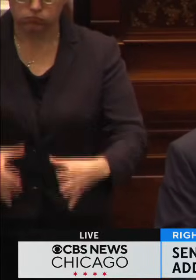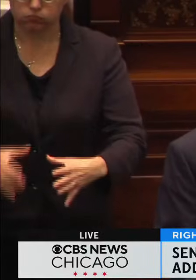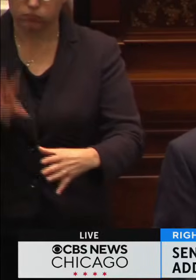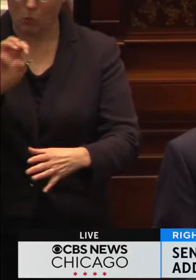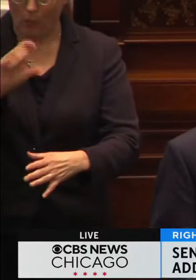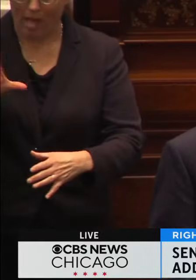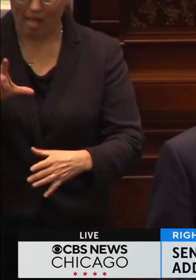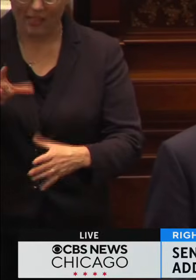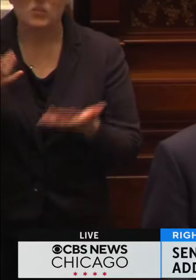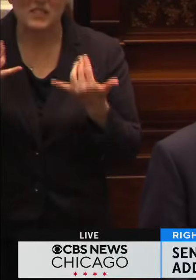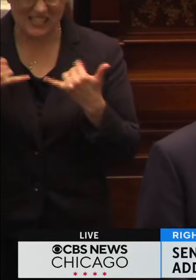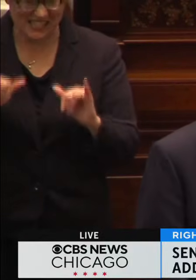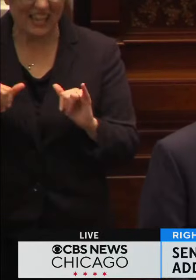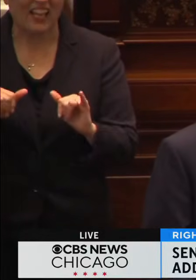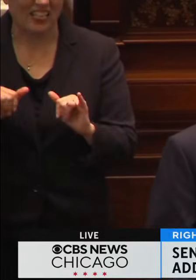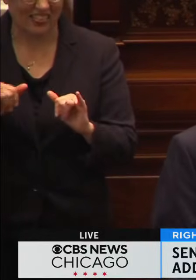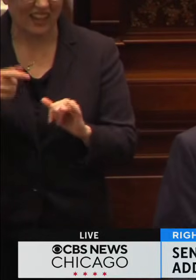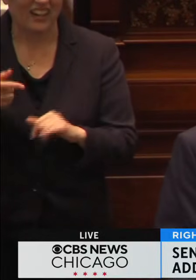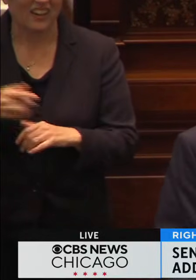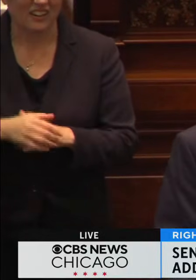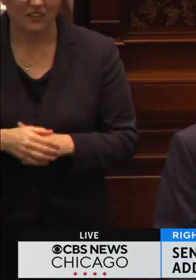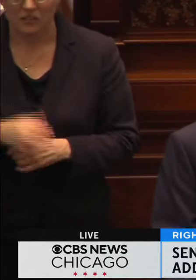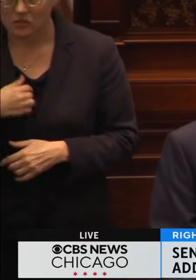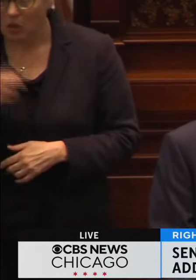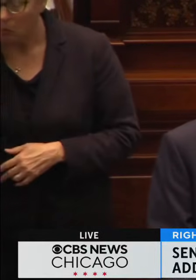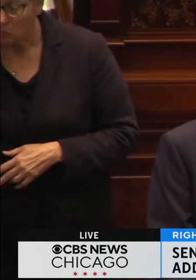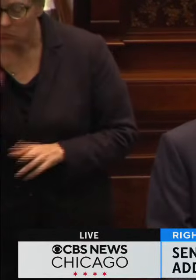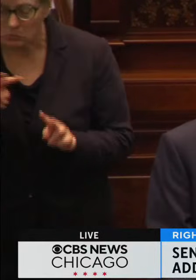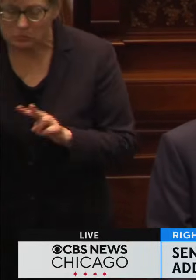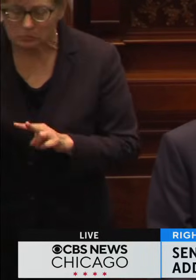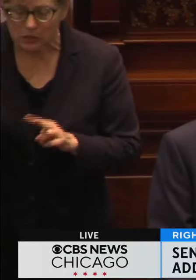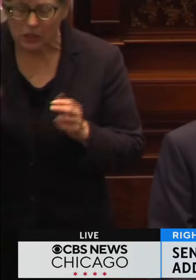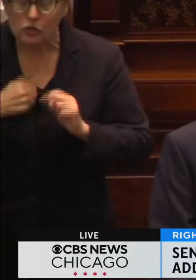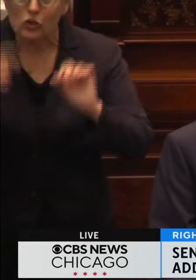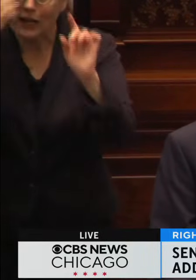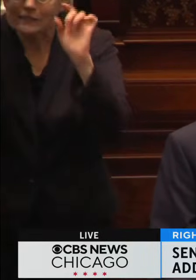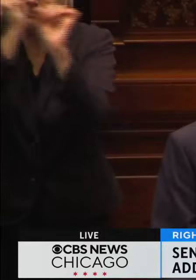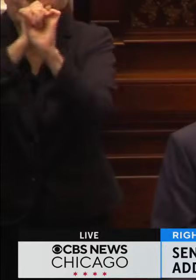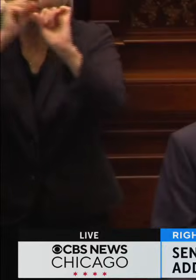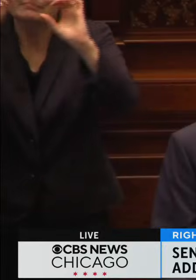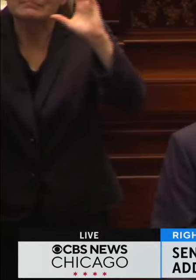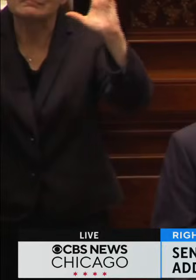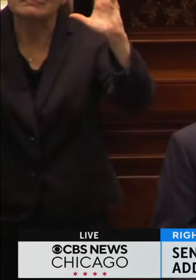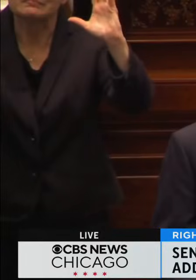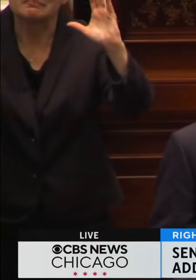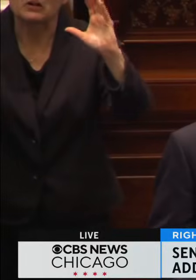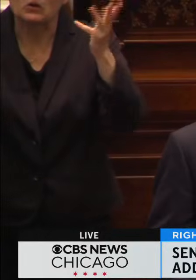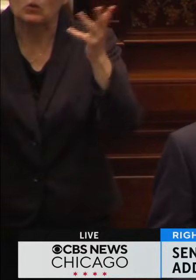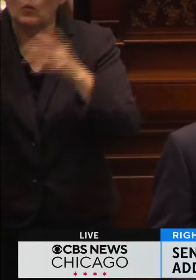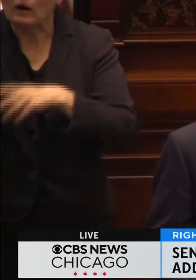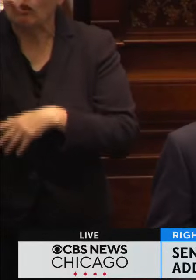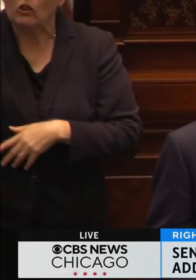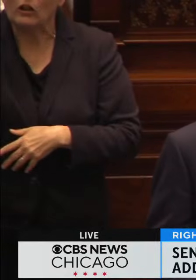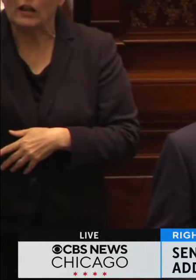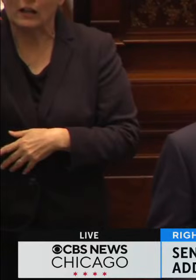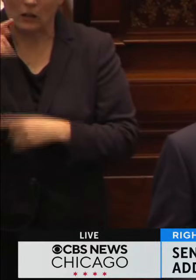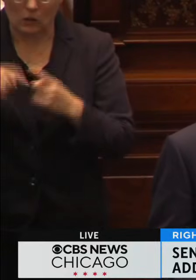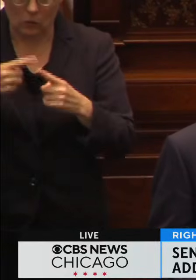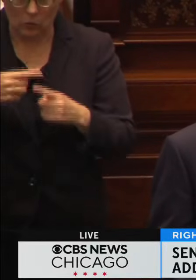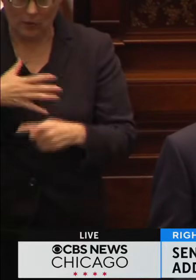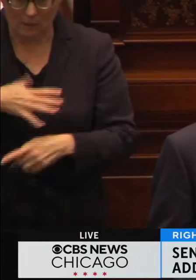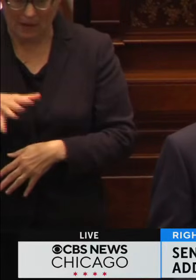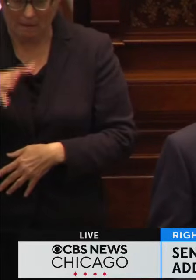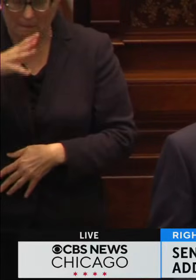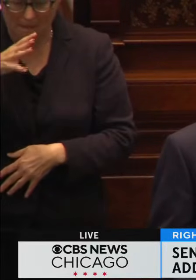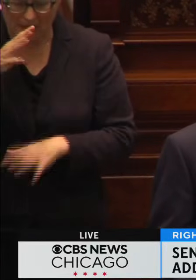there. So I went down to take a look and I tried to imagine what it was like when my mother's family, the Kutkaita